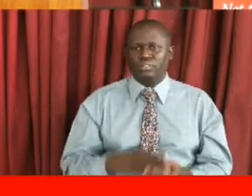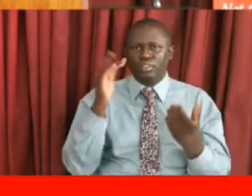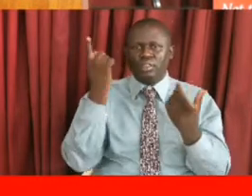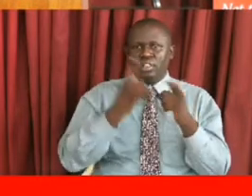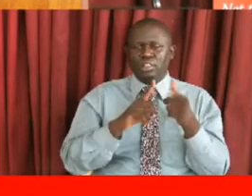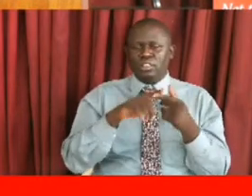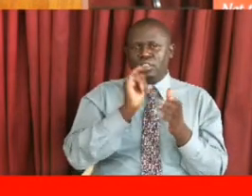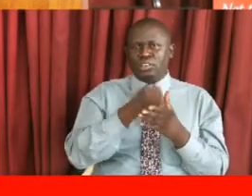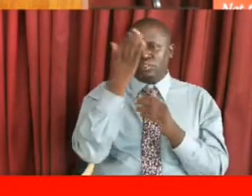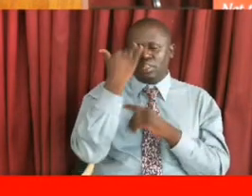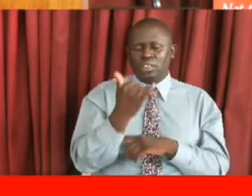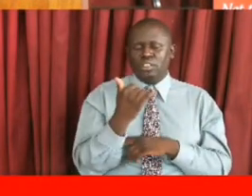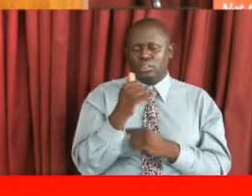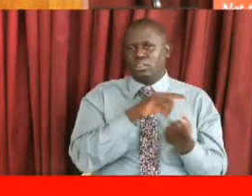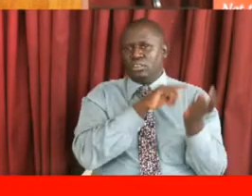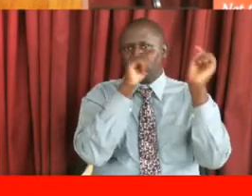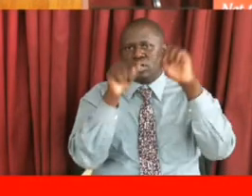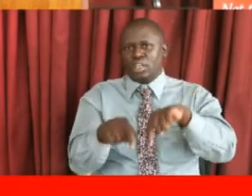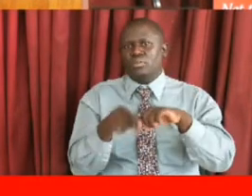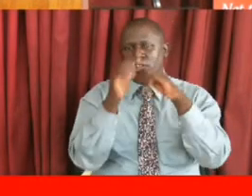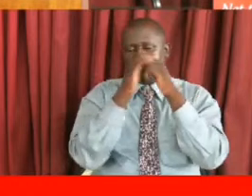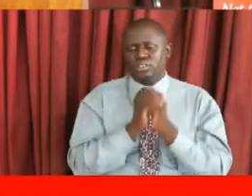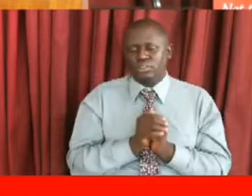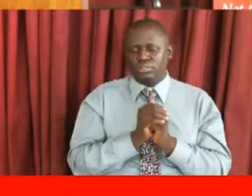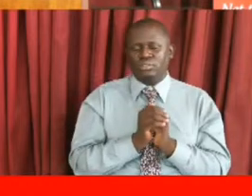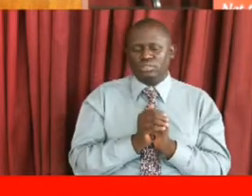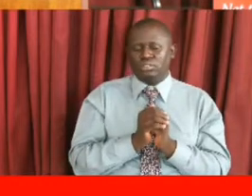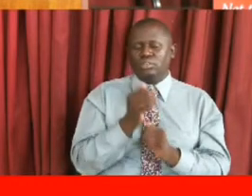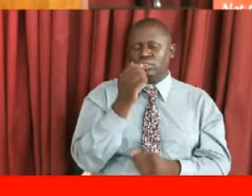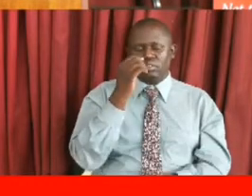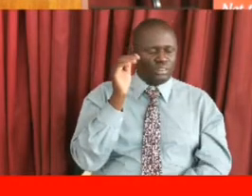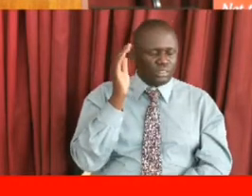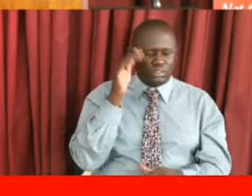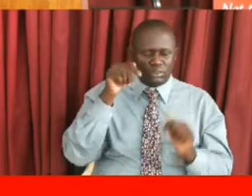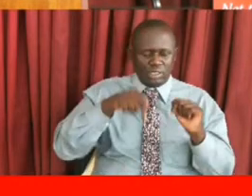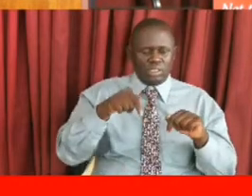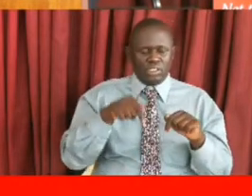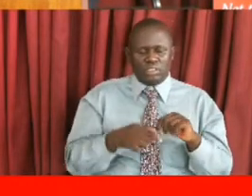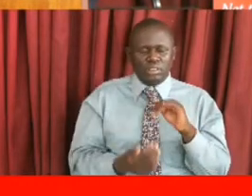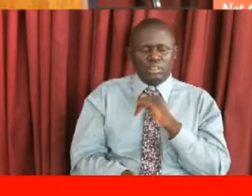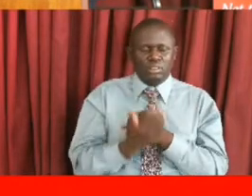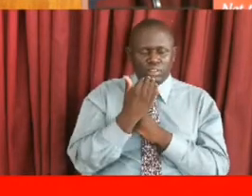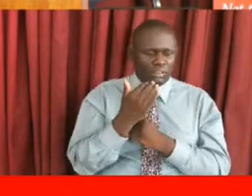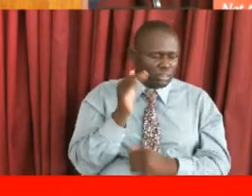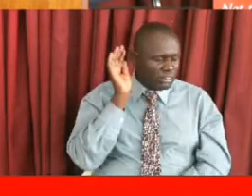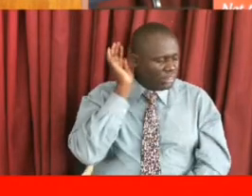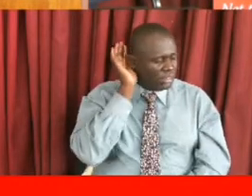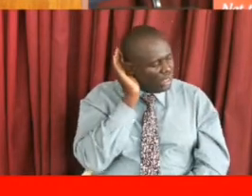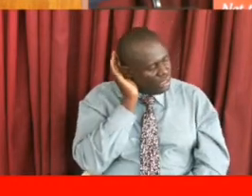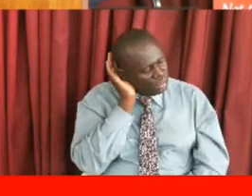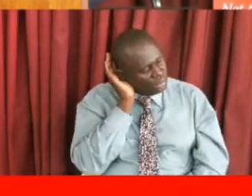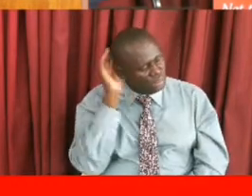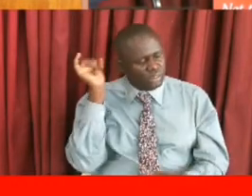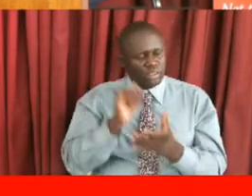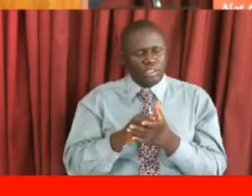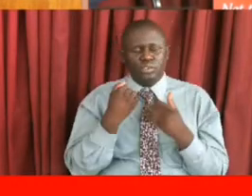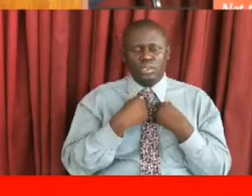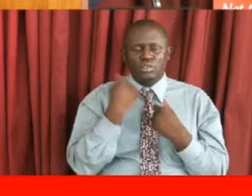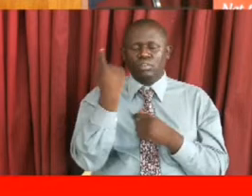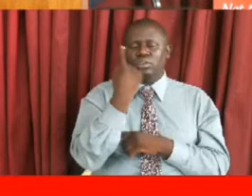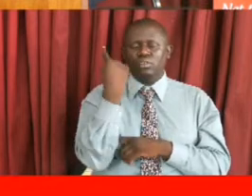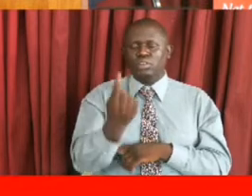and says3 now the same is today there is only one place that spiritual death